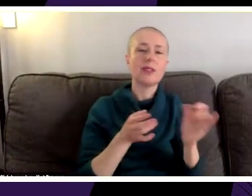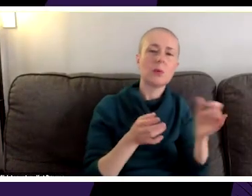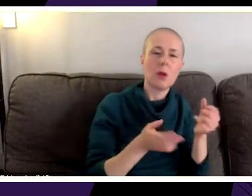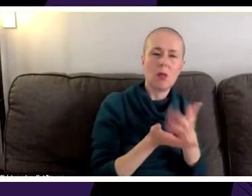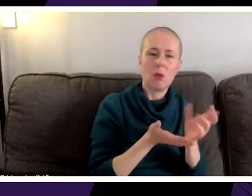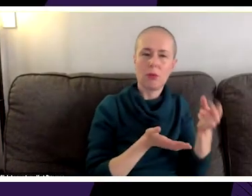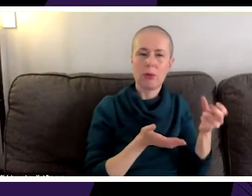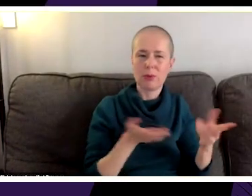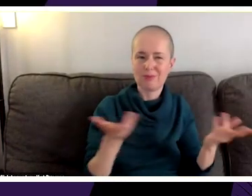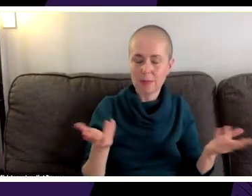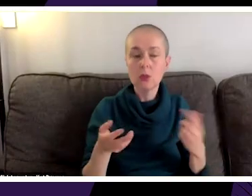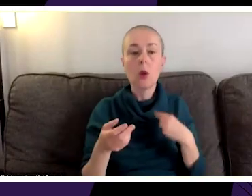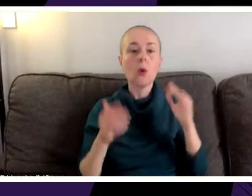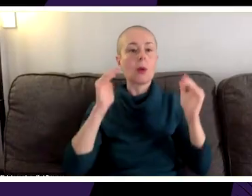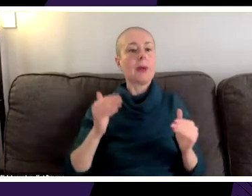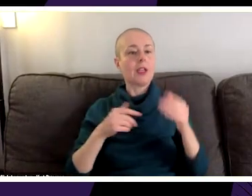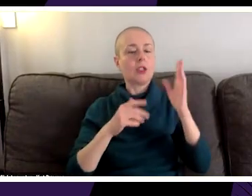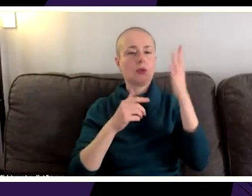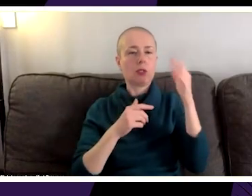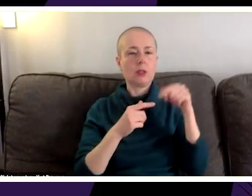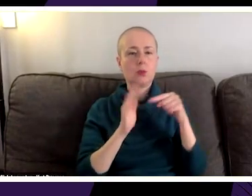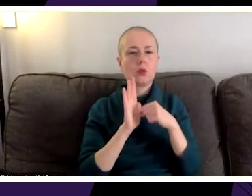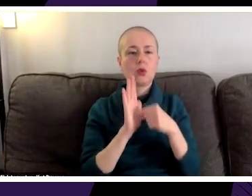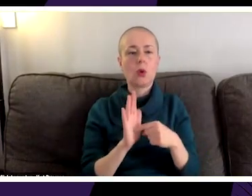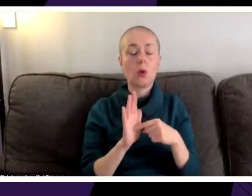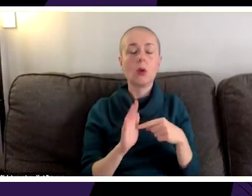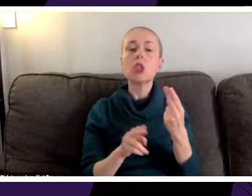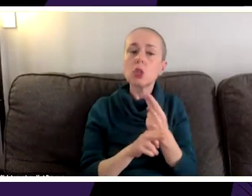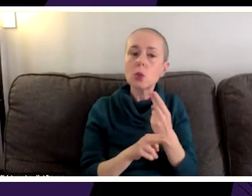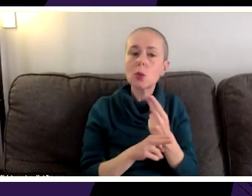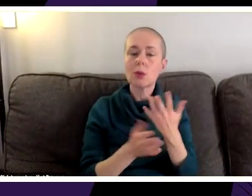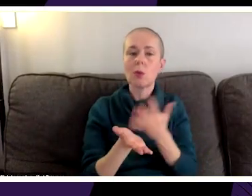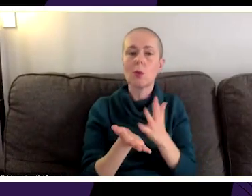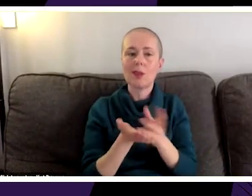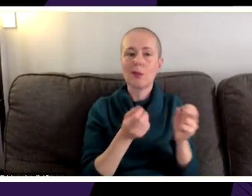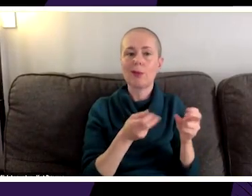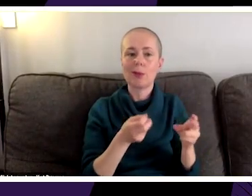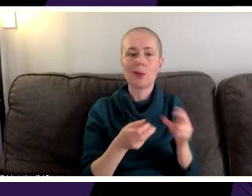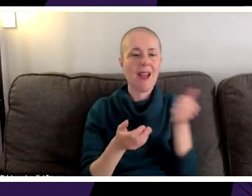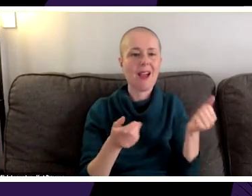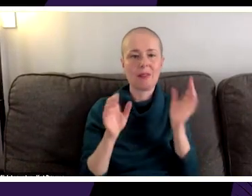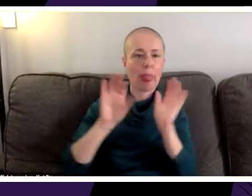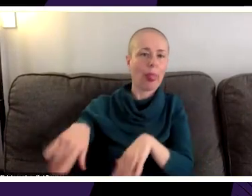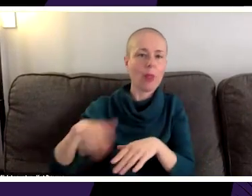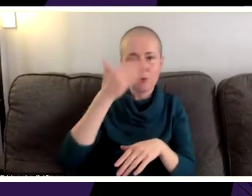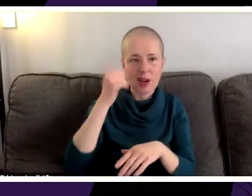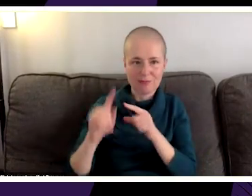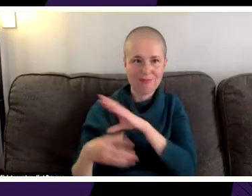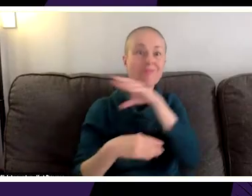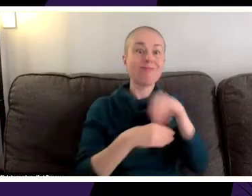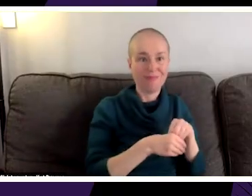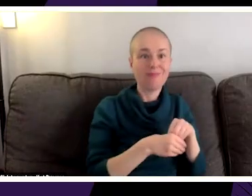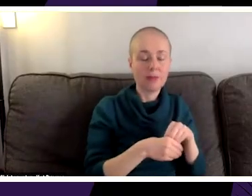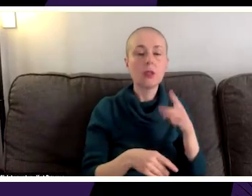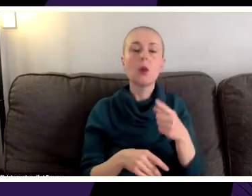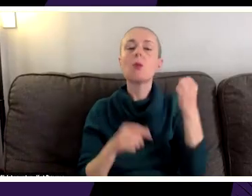ask, what does it look like to acknowledge and work with the waste rather than to erase or forget it? And if we think about protests as a